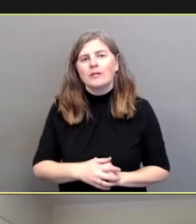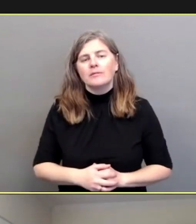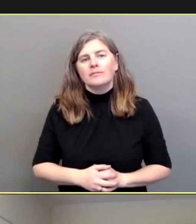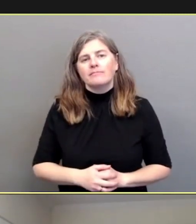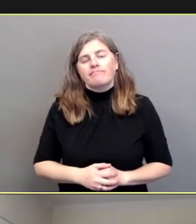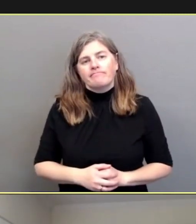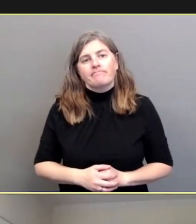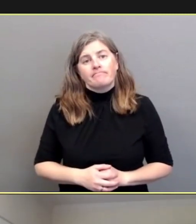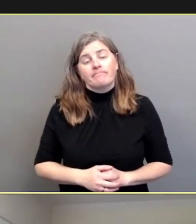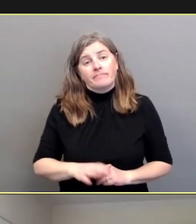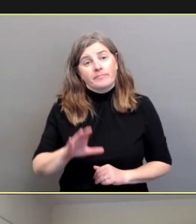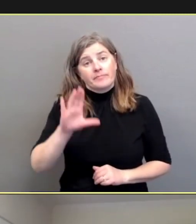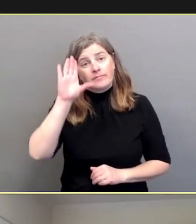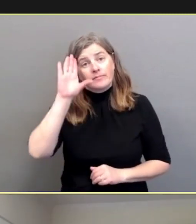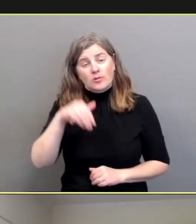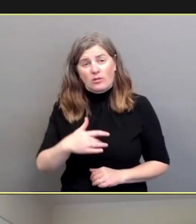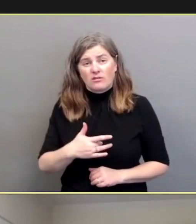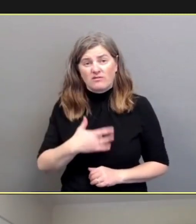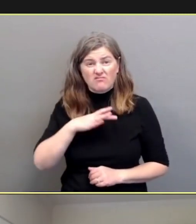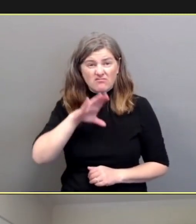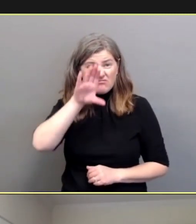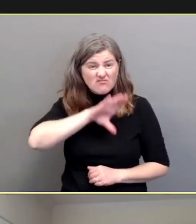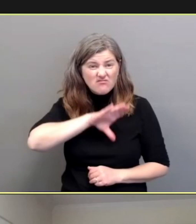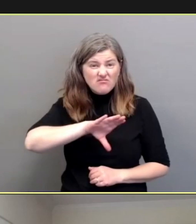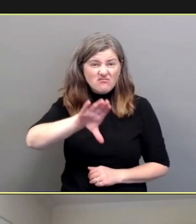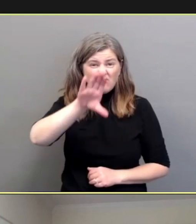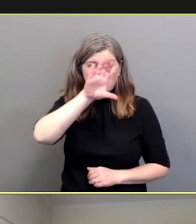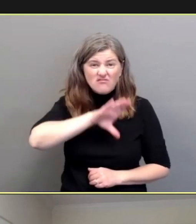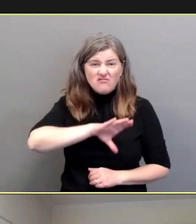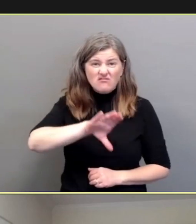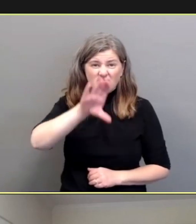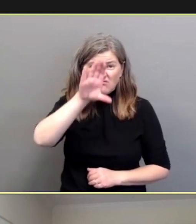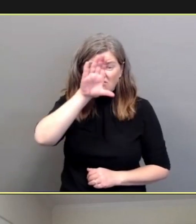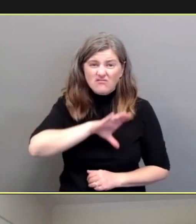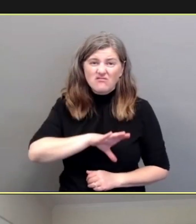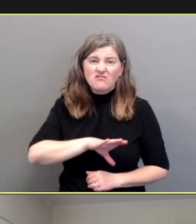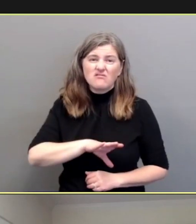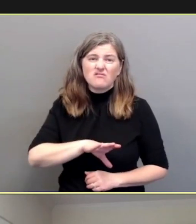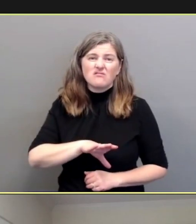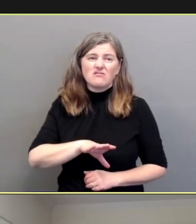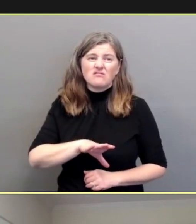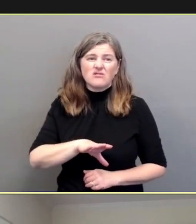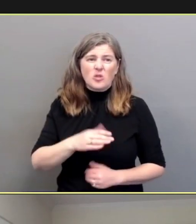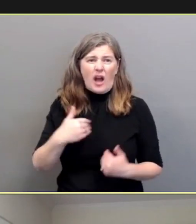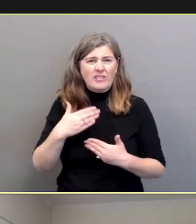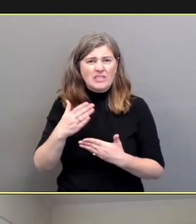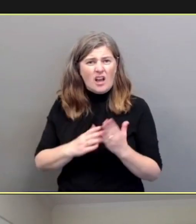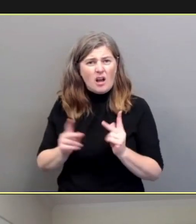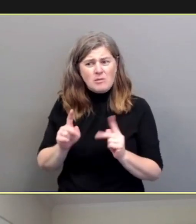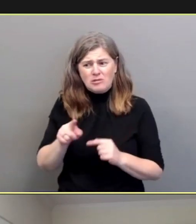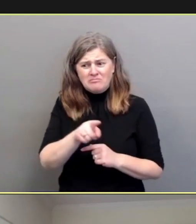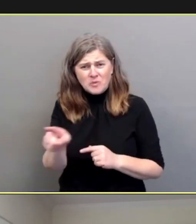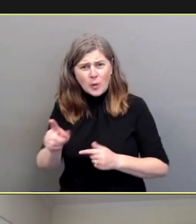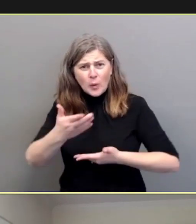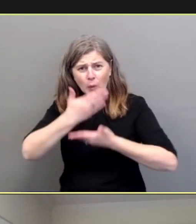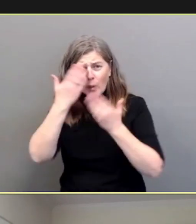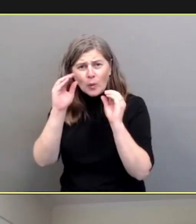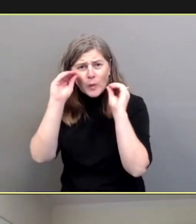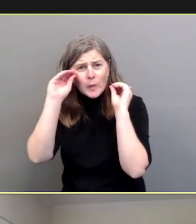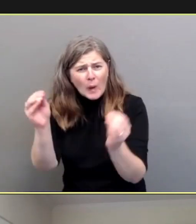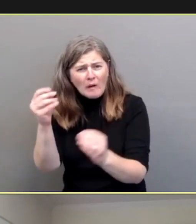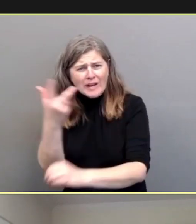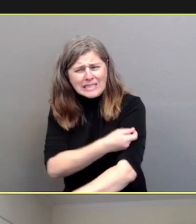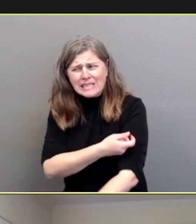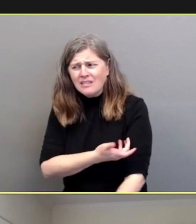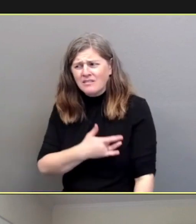as frustrating as it can be to us to have folks who remain unvaccinated, this